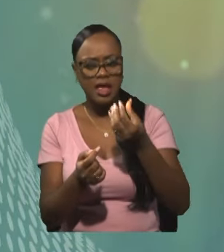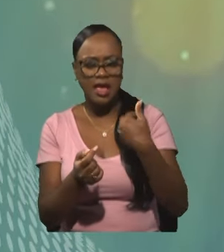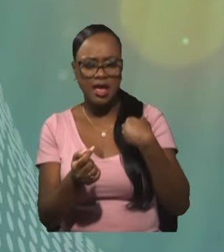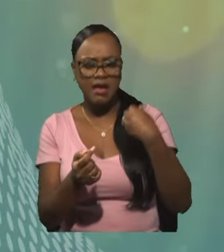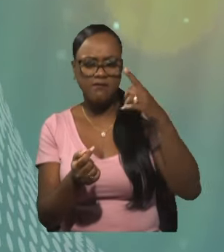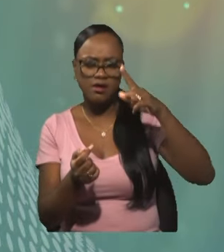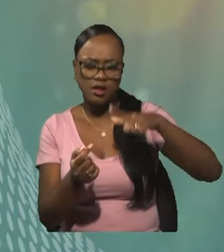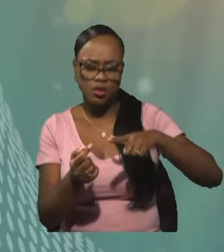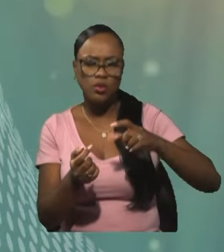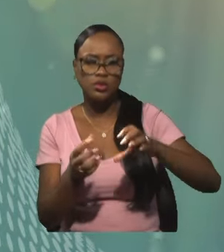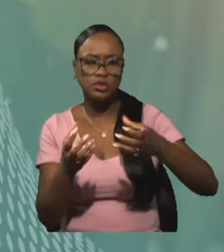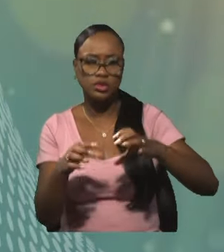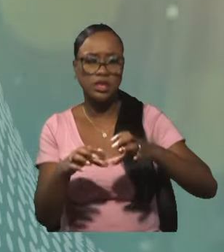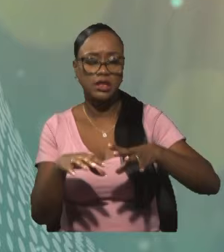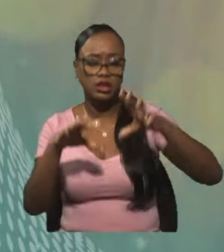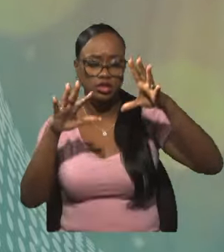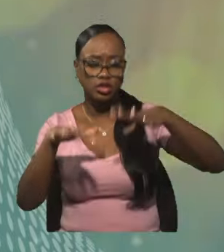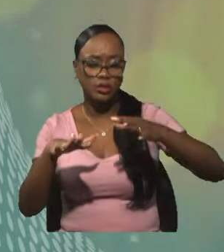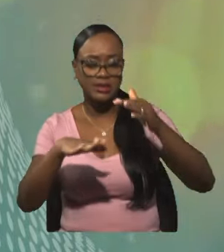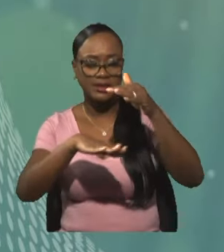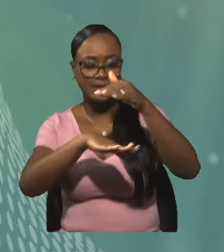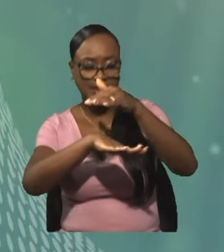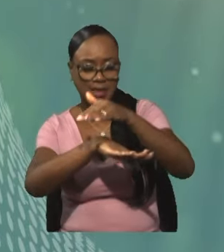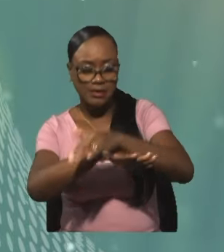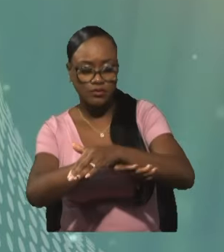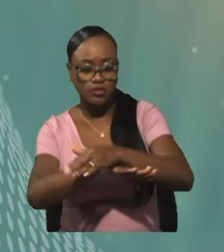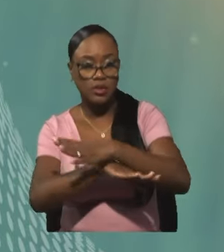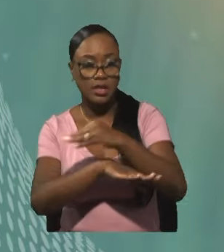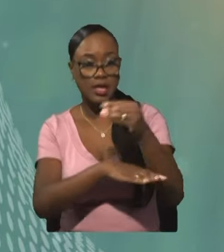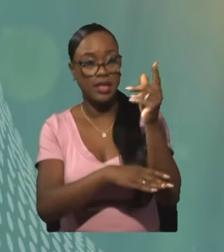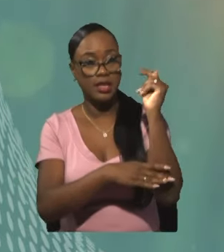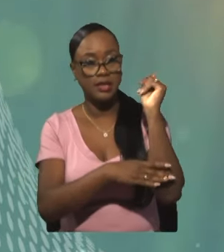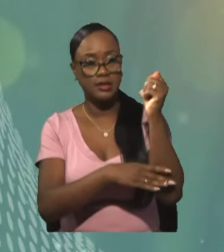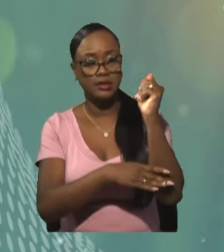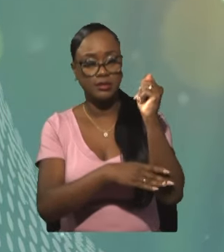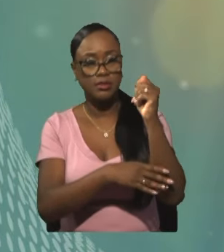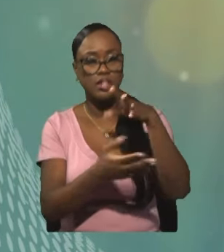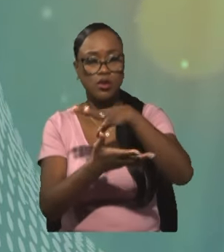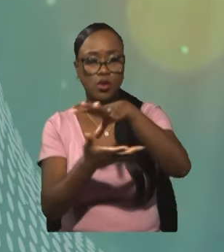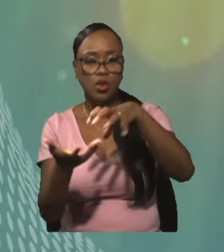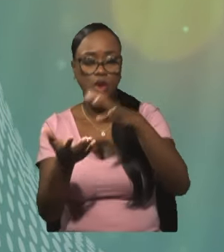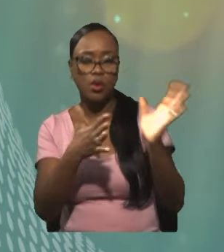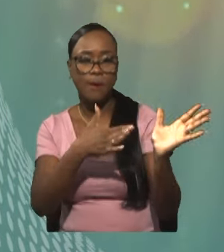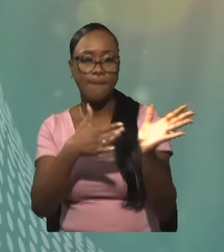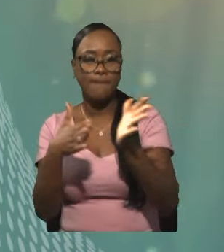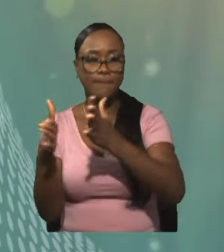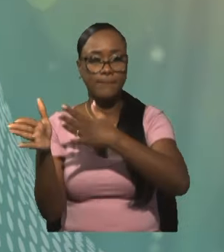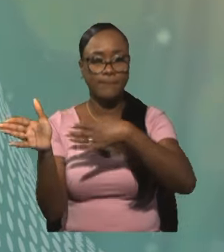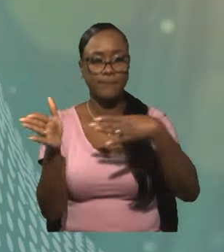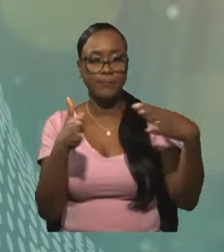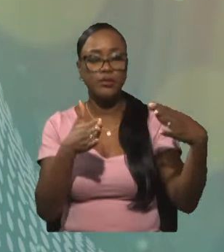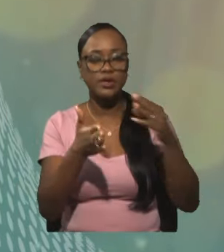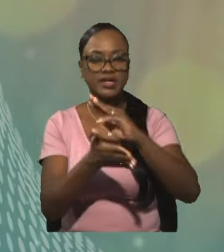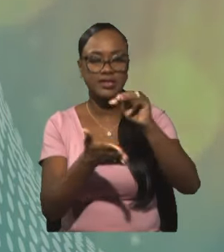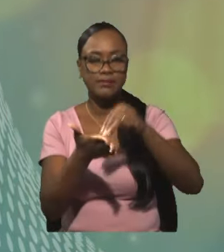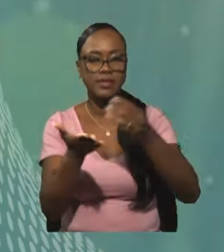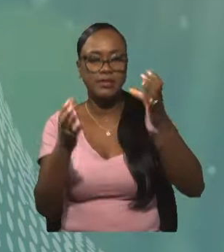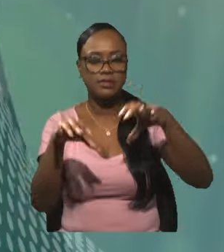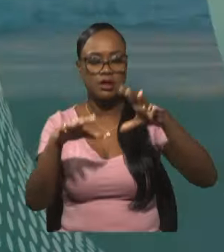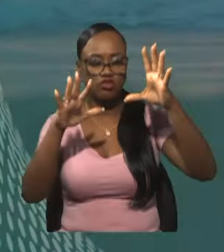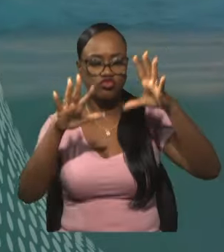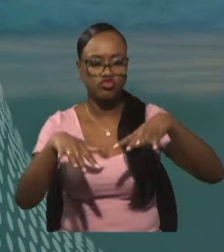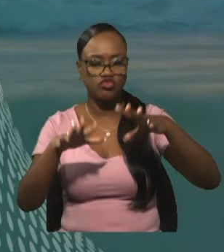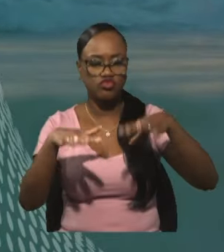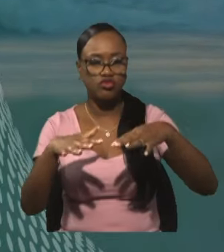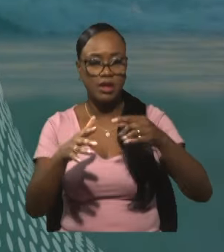chance of heavy showers or thunderstorms in the afternoon. Over in Tobago, expect cloudy patches with breezy conditions and a medium chance of heavy showers or